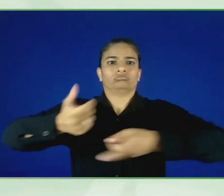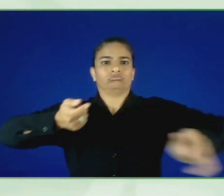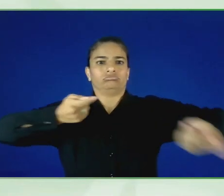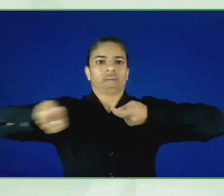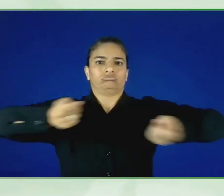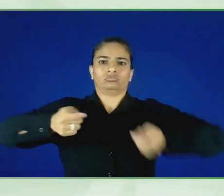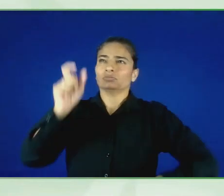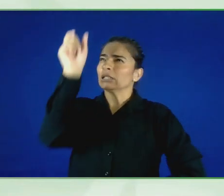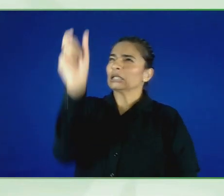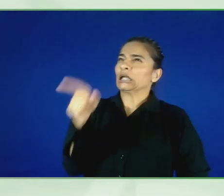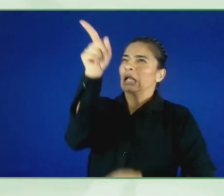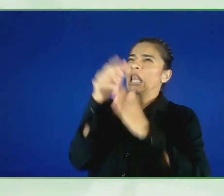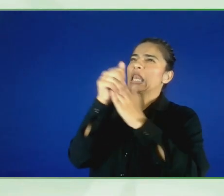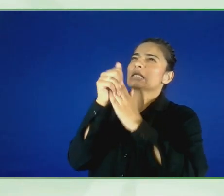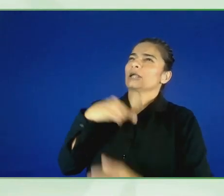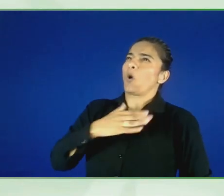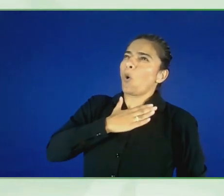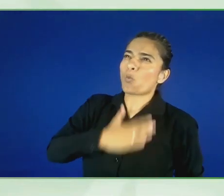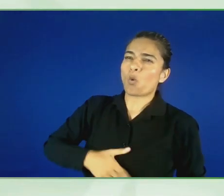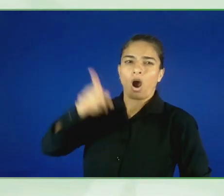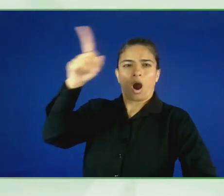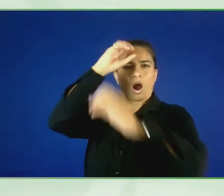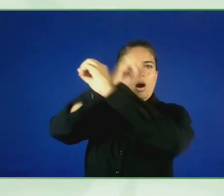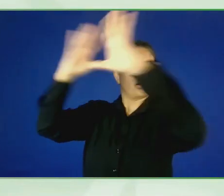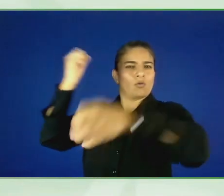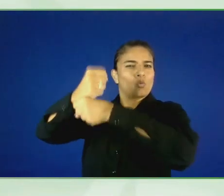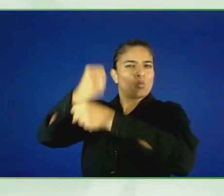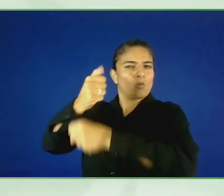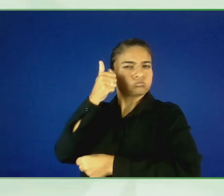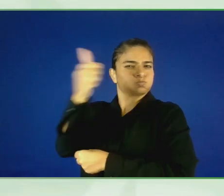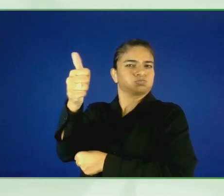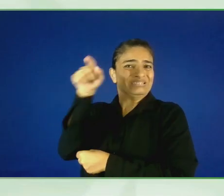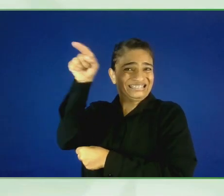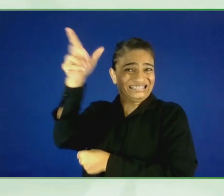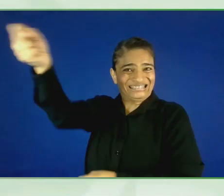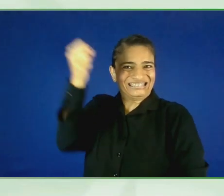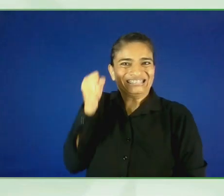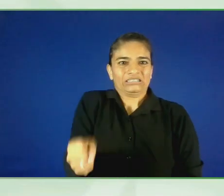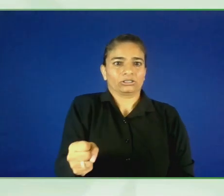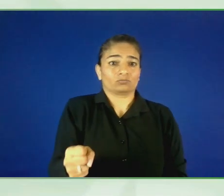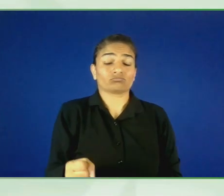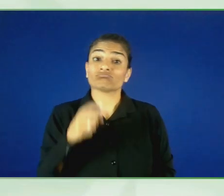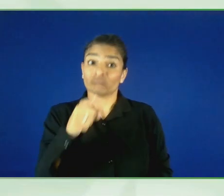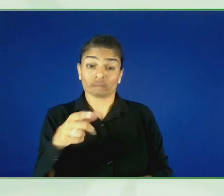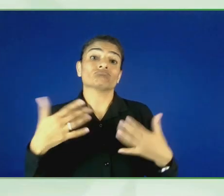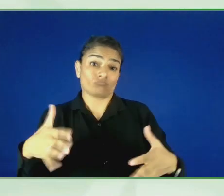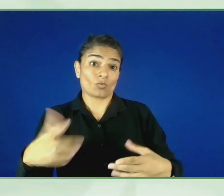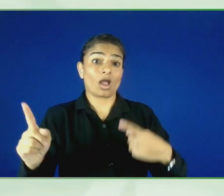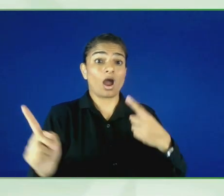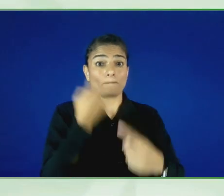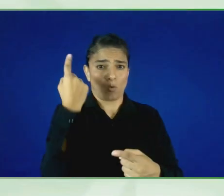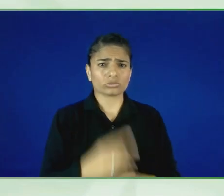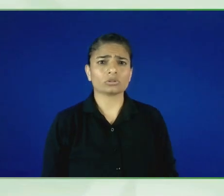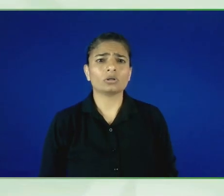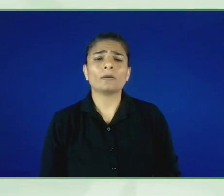very important. I think, I won't quote any stats because I don't know them by heart, but there's definitely measures that people leave